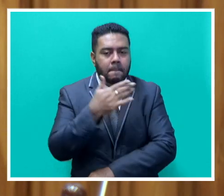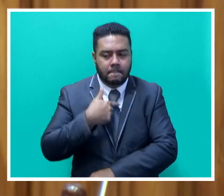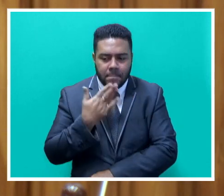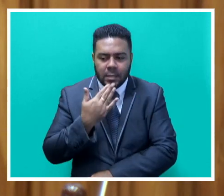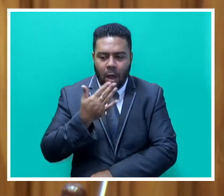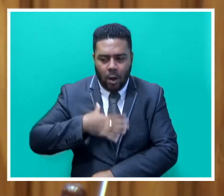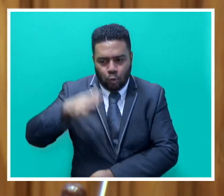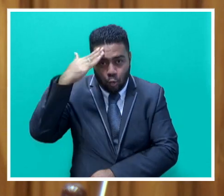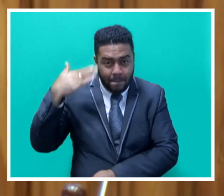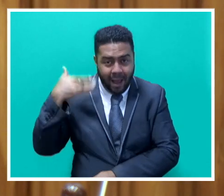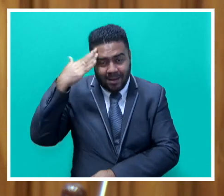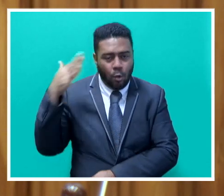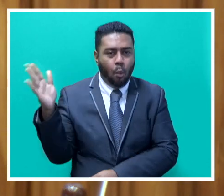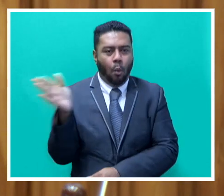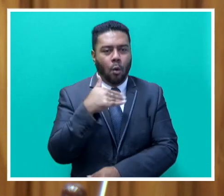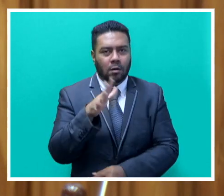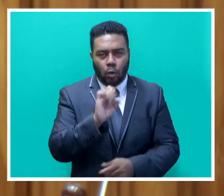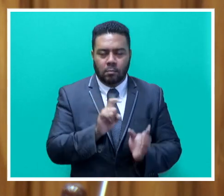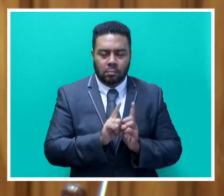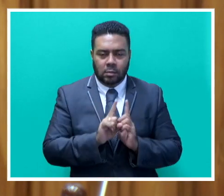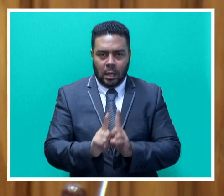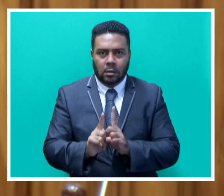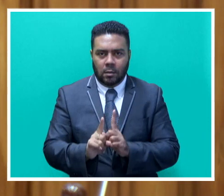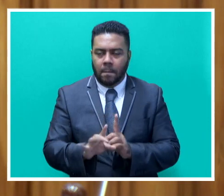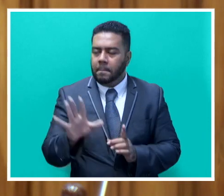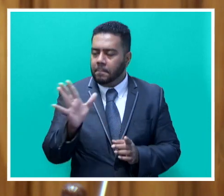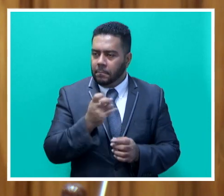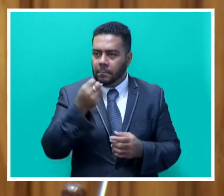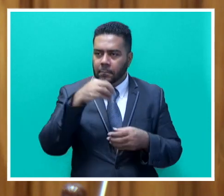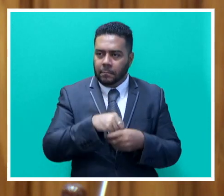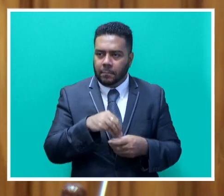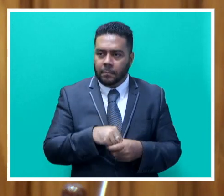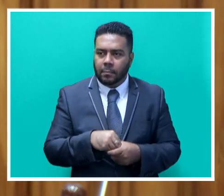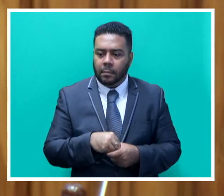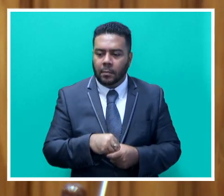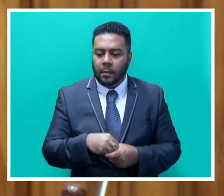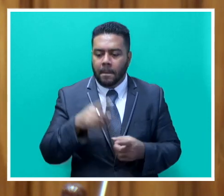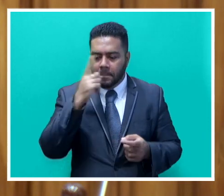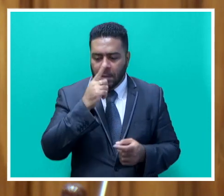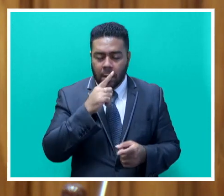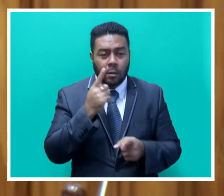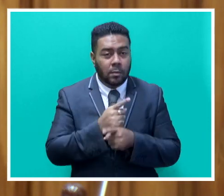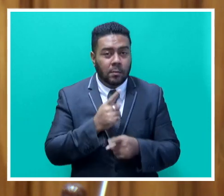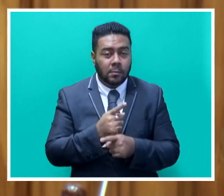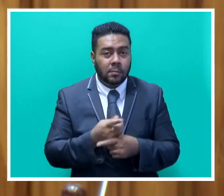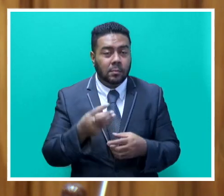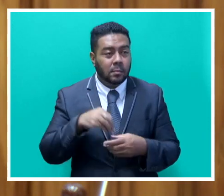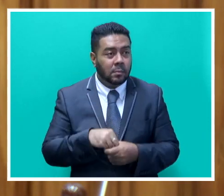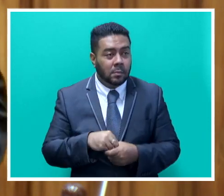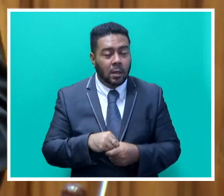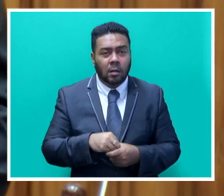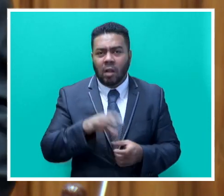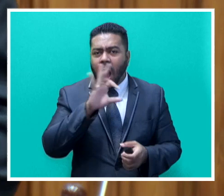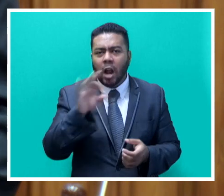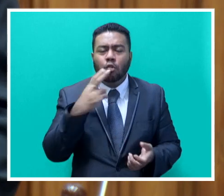misguided by the misinformation. Mr. Speaker, there have been people talking erroneously, including an unregistered